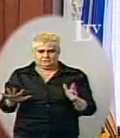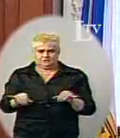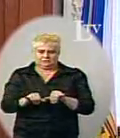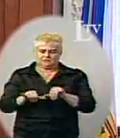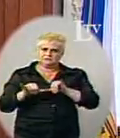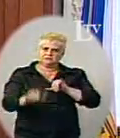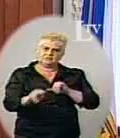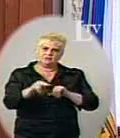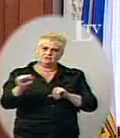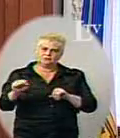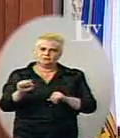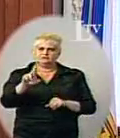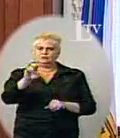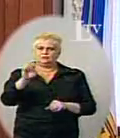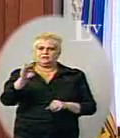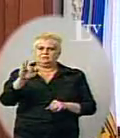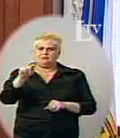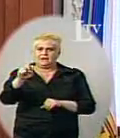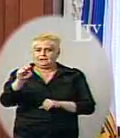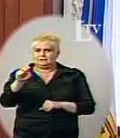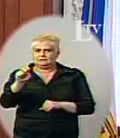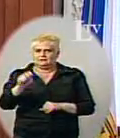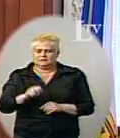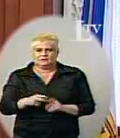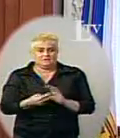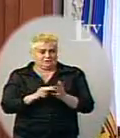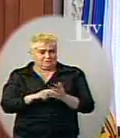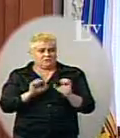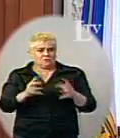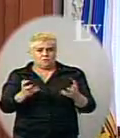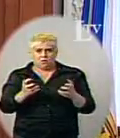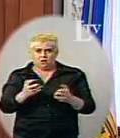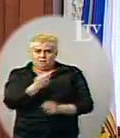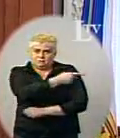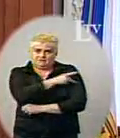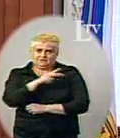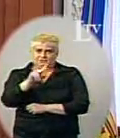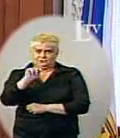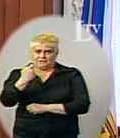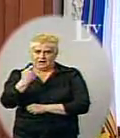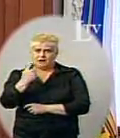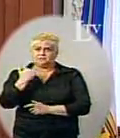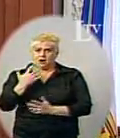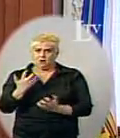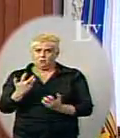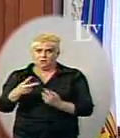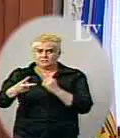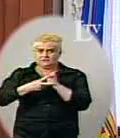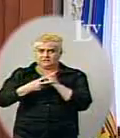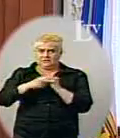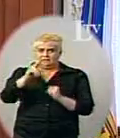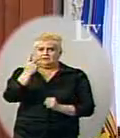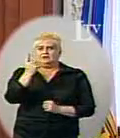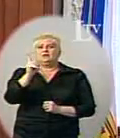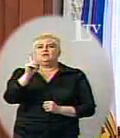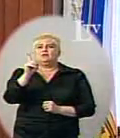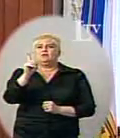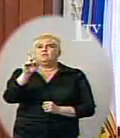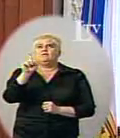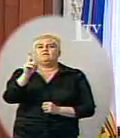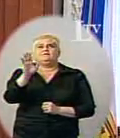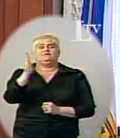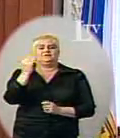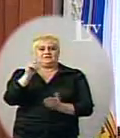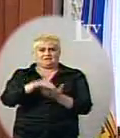rebate so that eligible graduates can reduce their provincial income taxes by up to $15,000 over